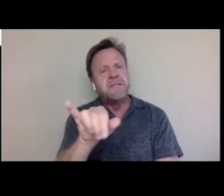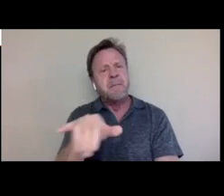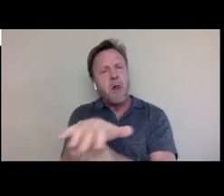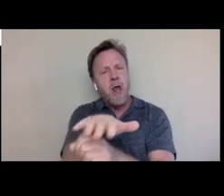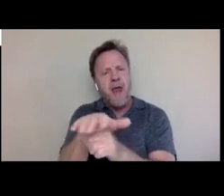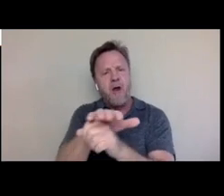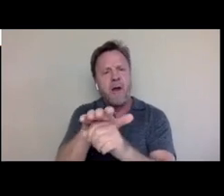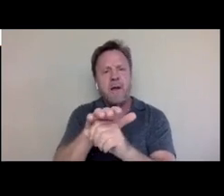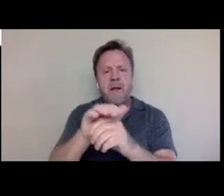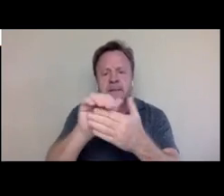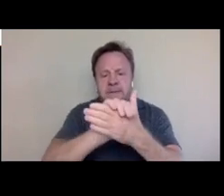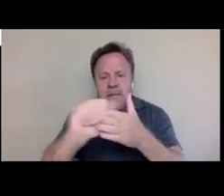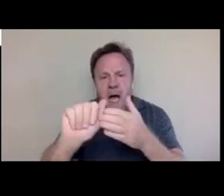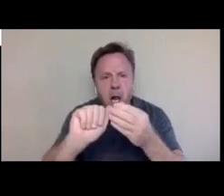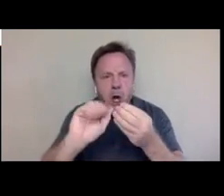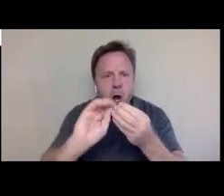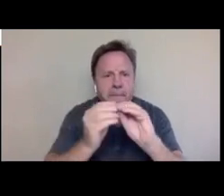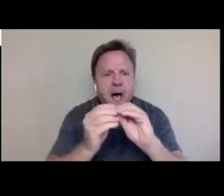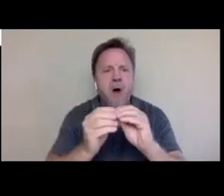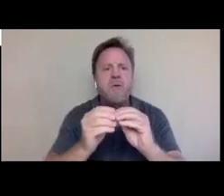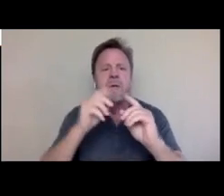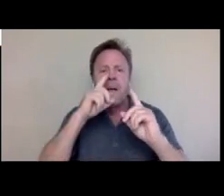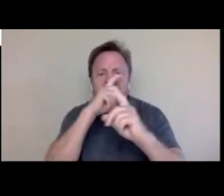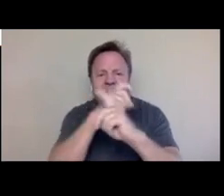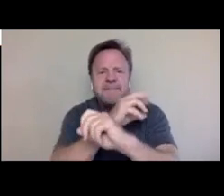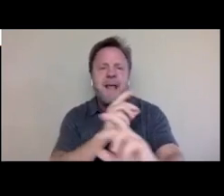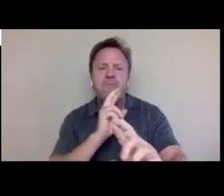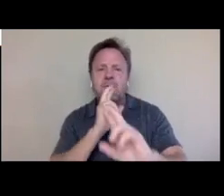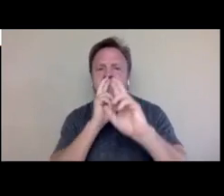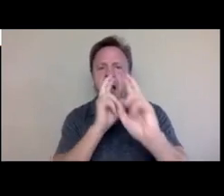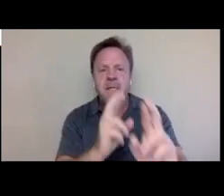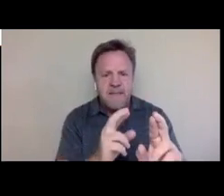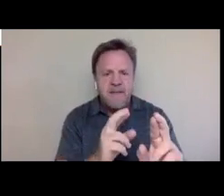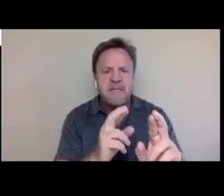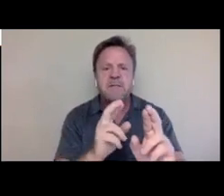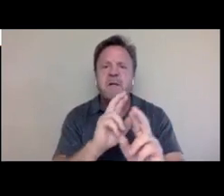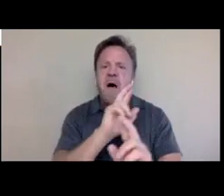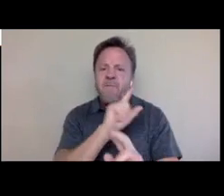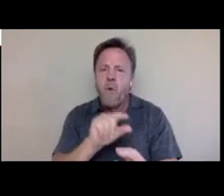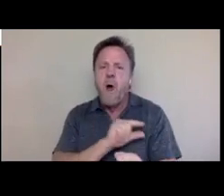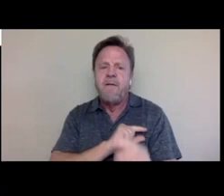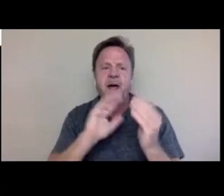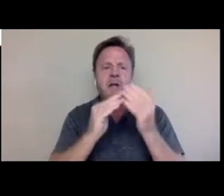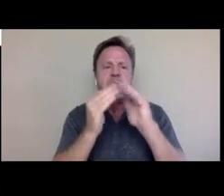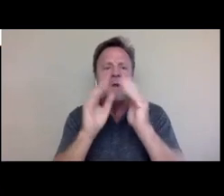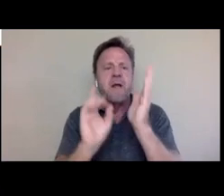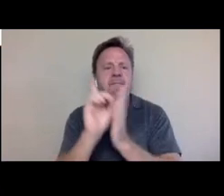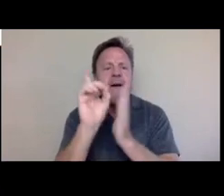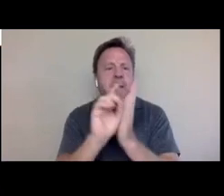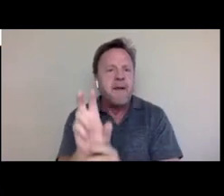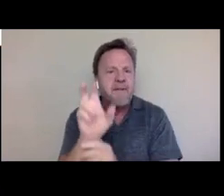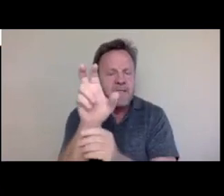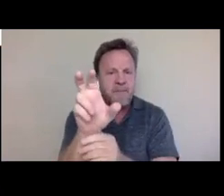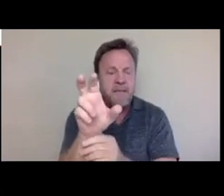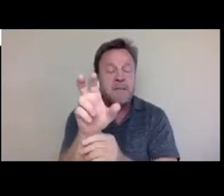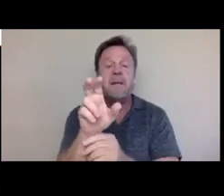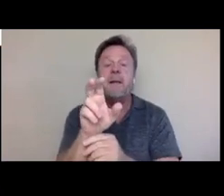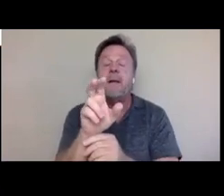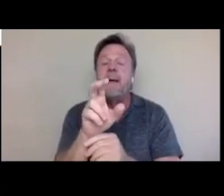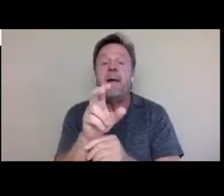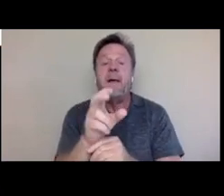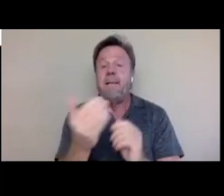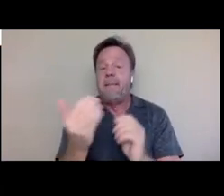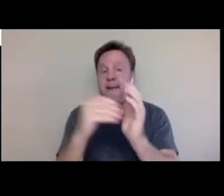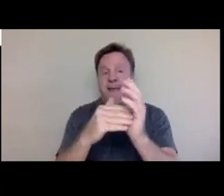dollar amount, complexity, and responsiveness of qualified community development investments. And here again,